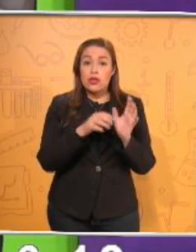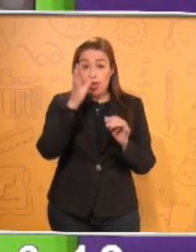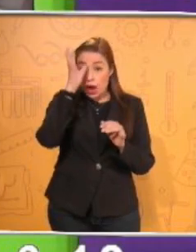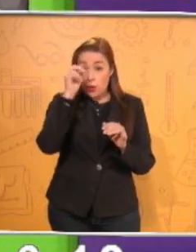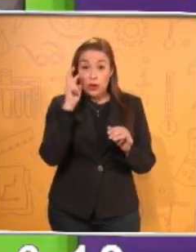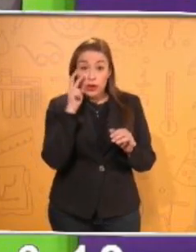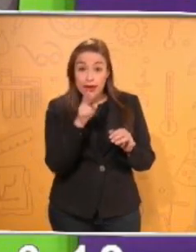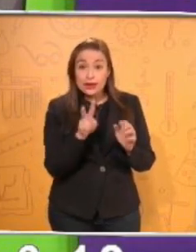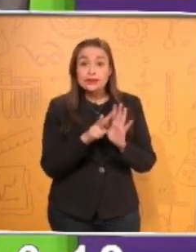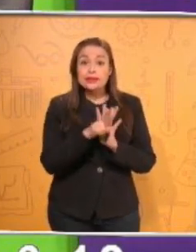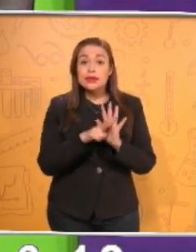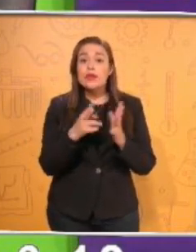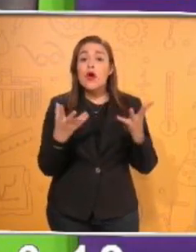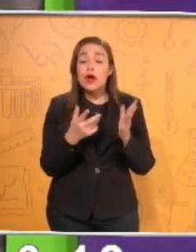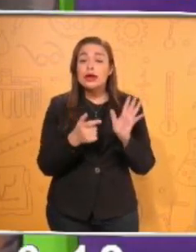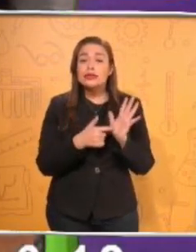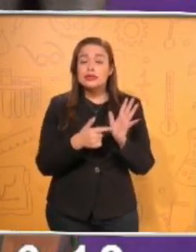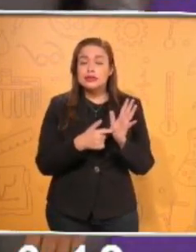before.